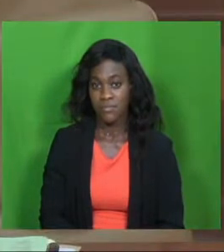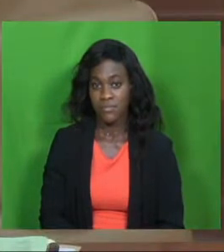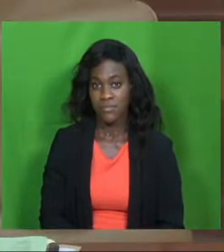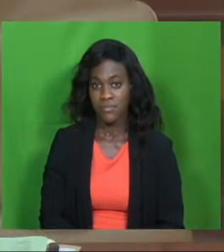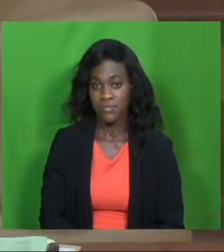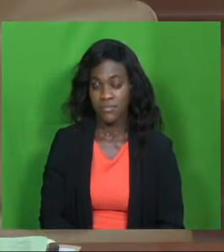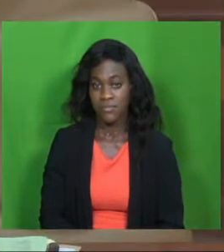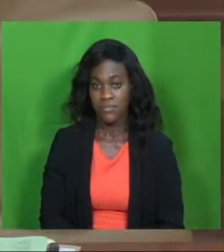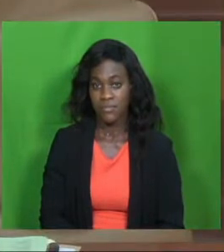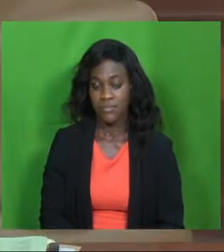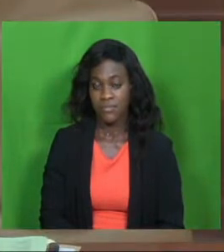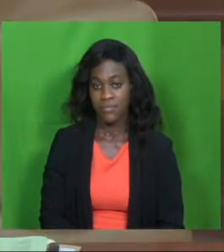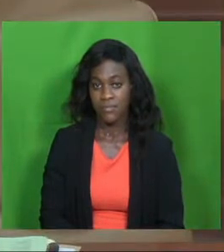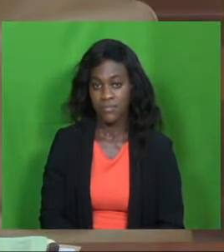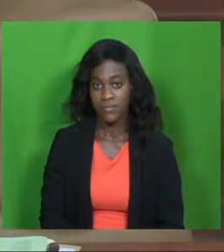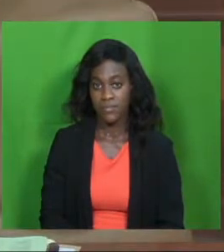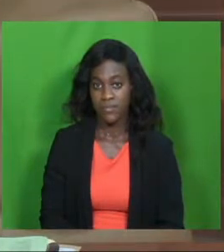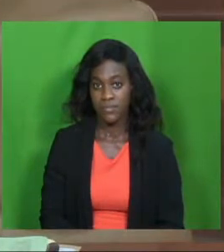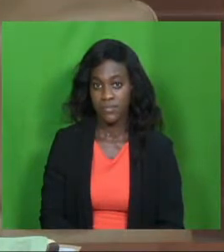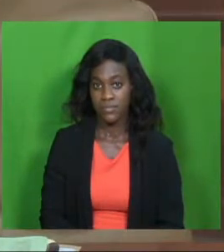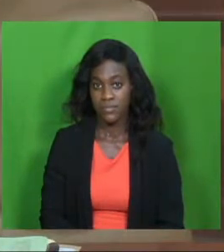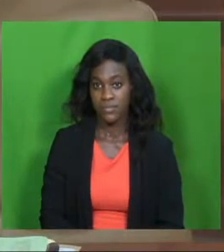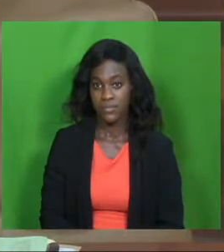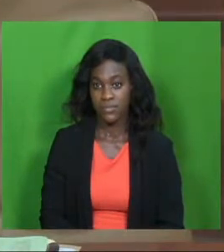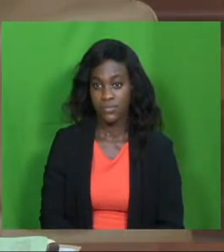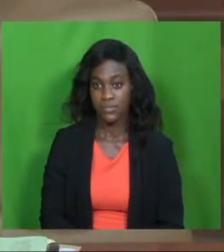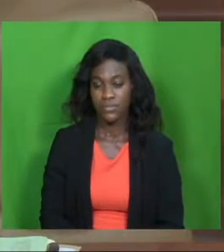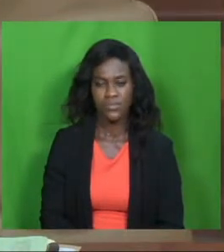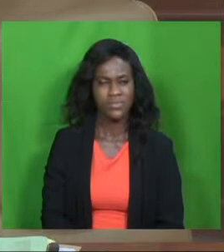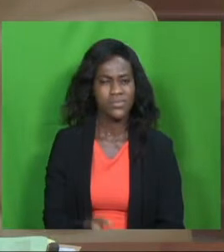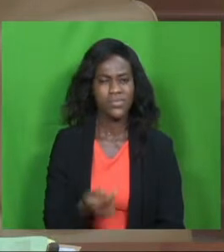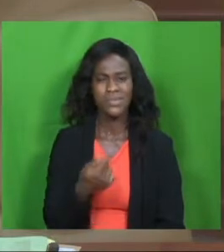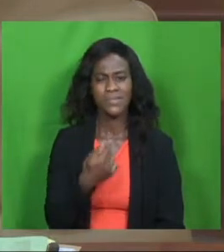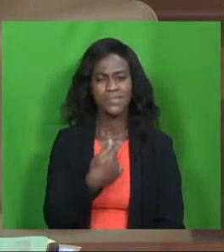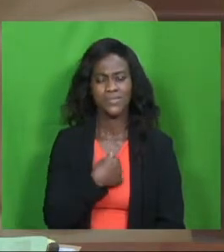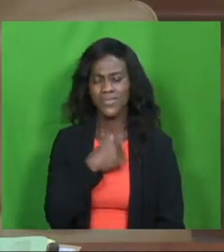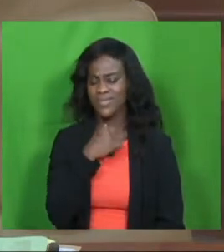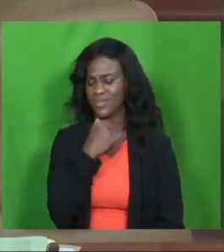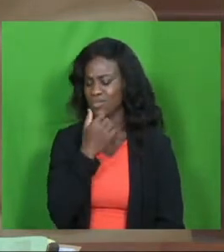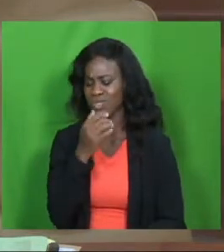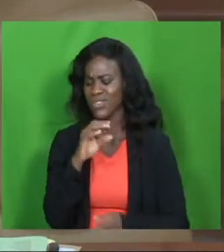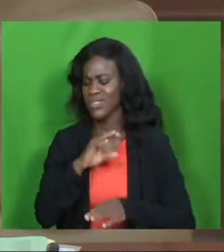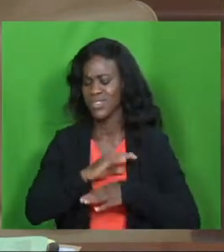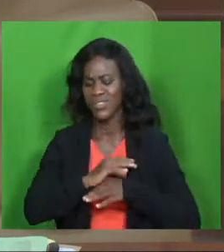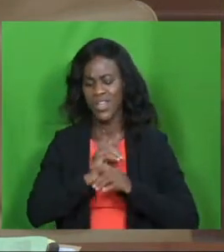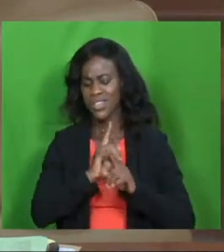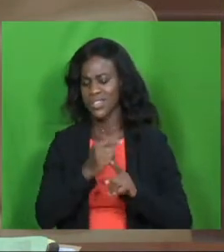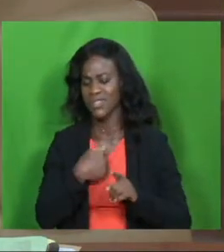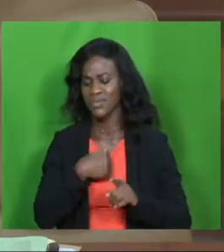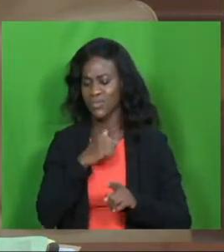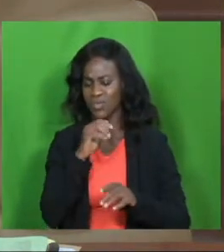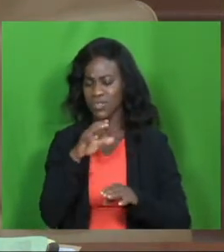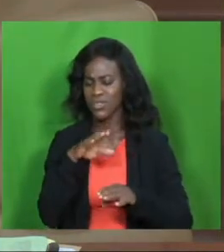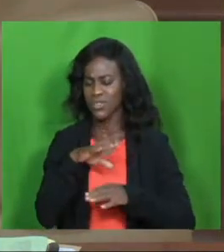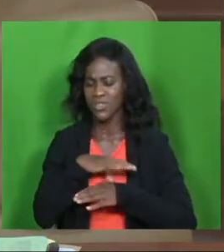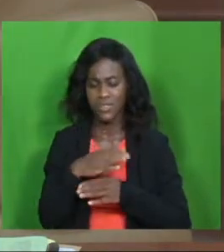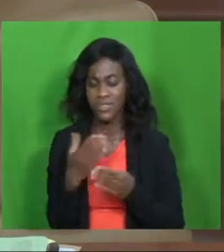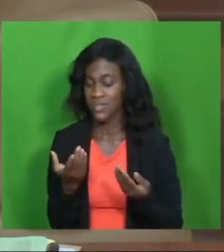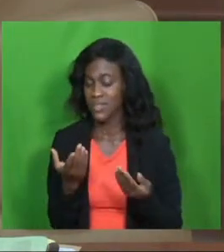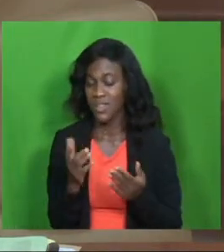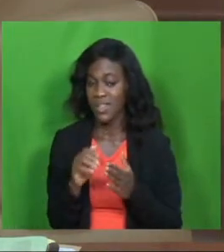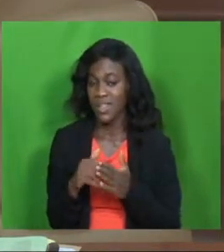Mr. Speaker, I'm not entirely satisfied with the answer provided in relation to how skewed